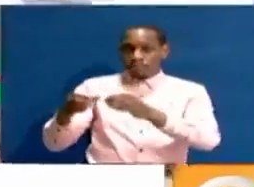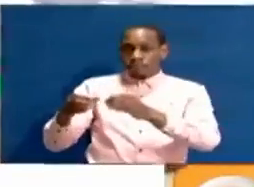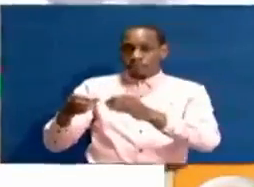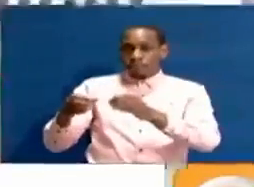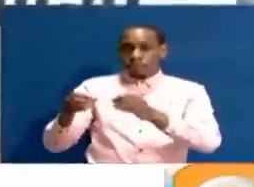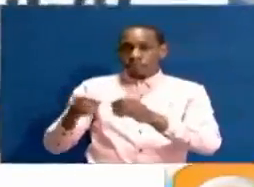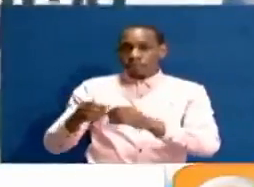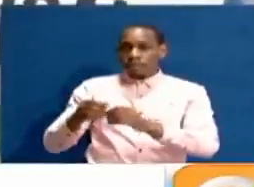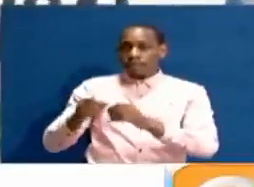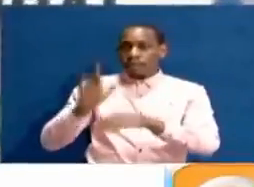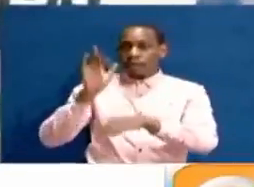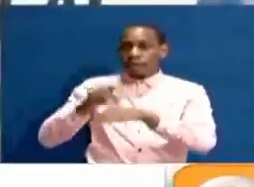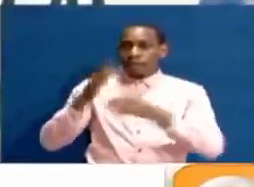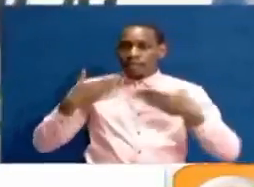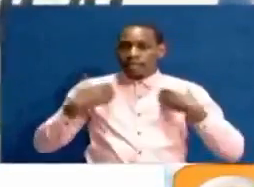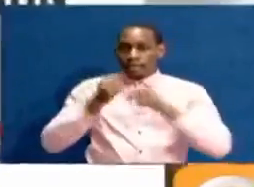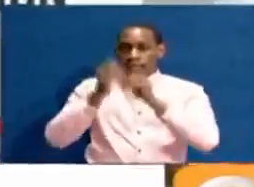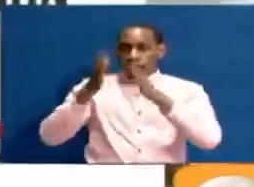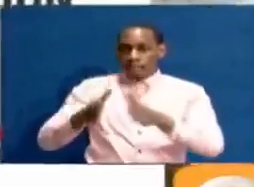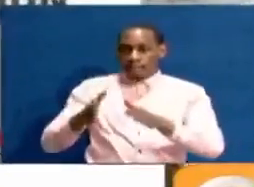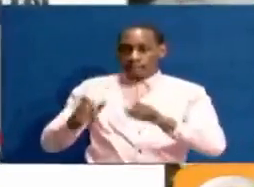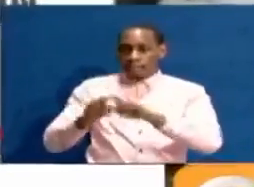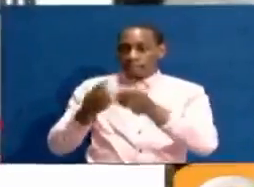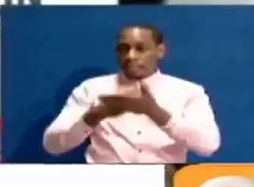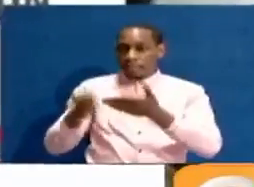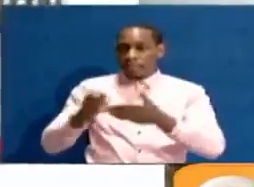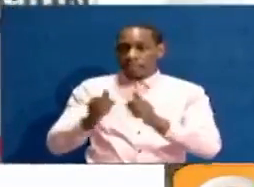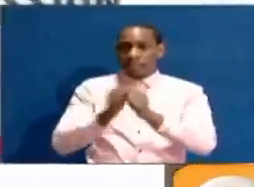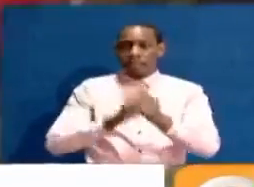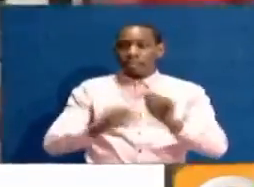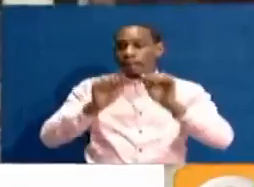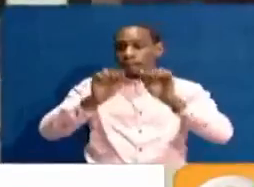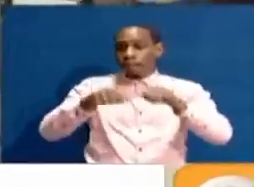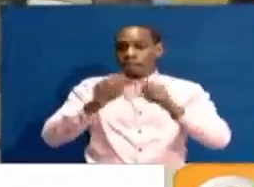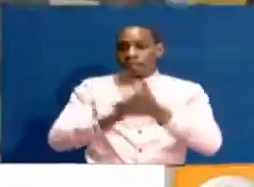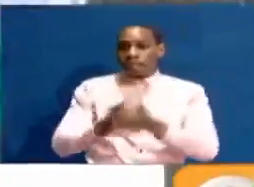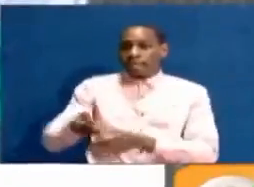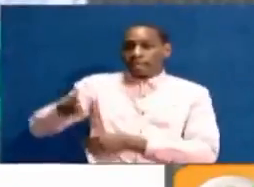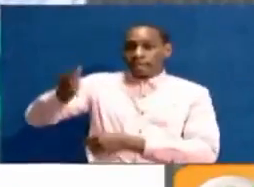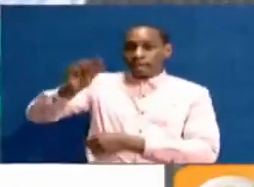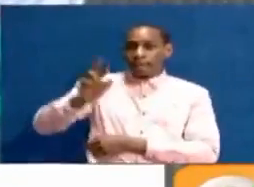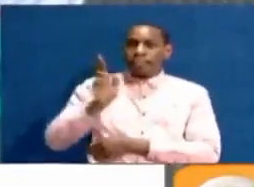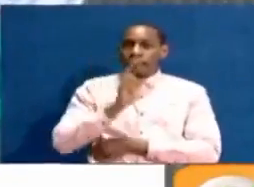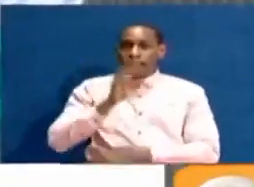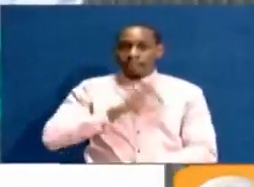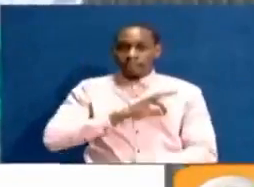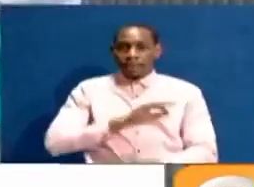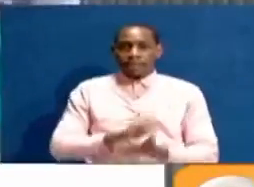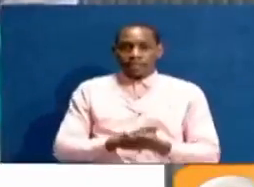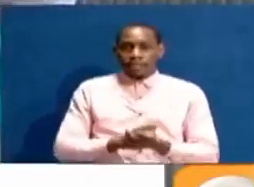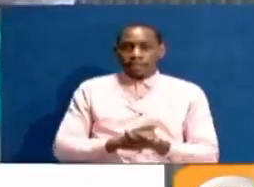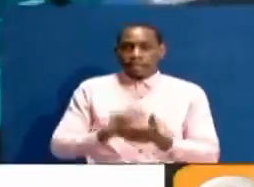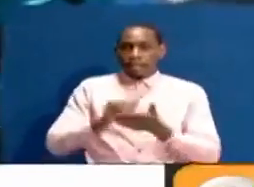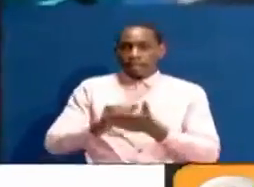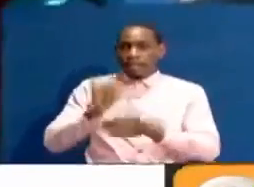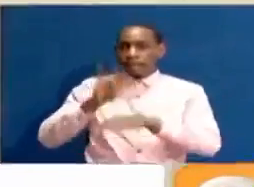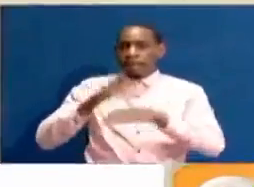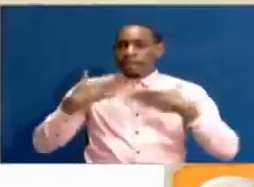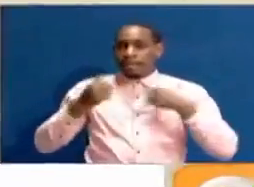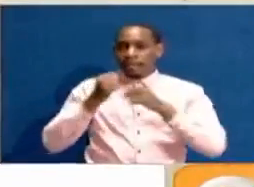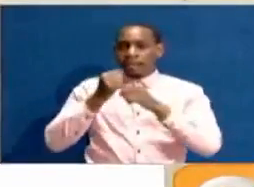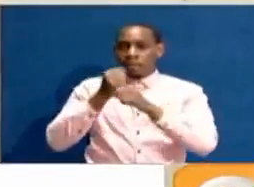blow to striking health workers earlier in the week, ruling out the possibility of an increase in risk allowances for the disgruntled